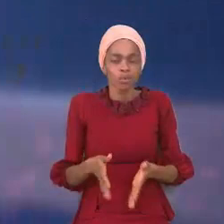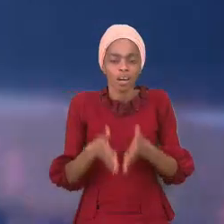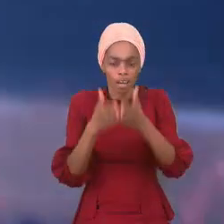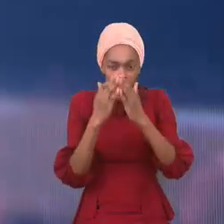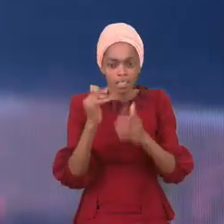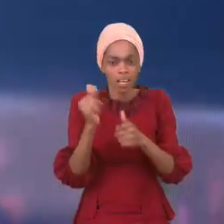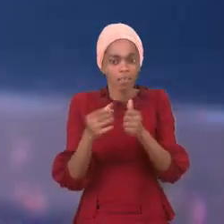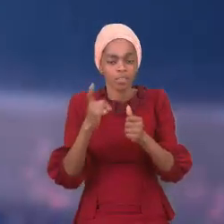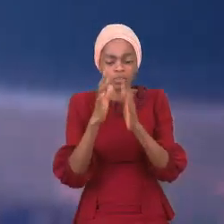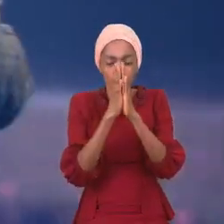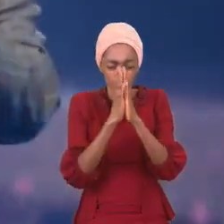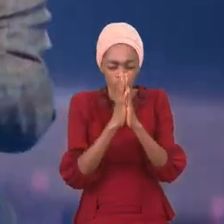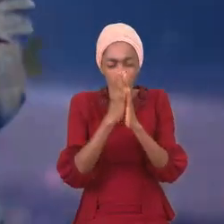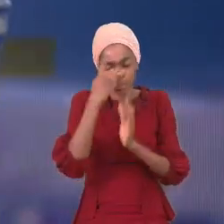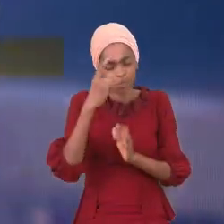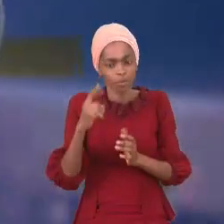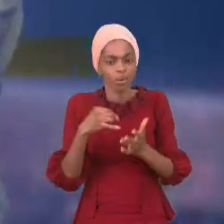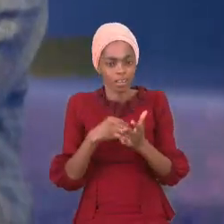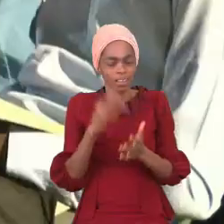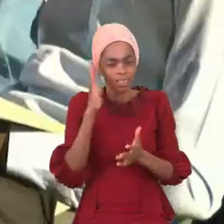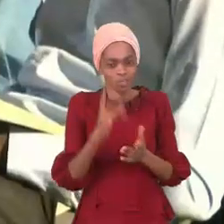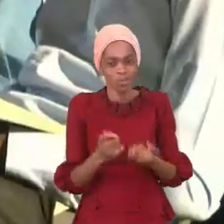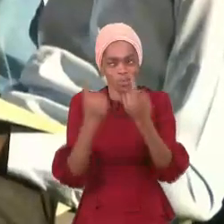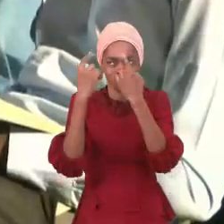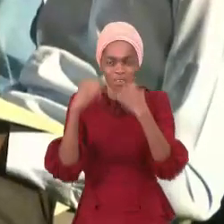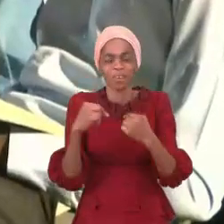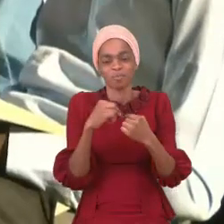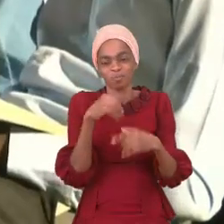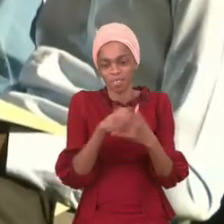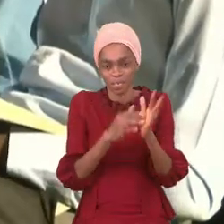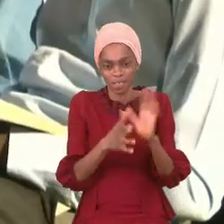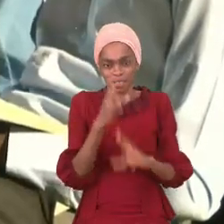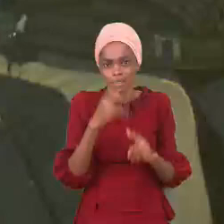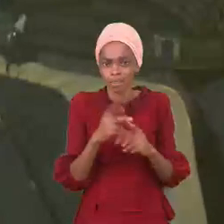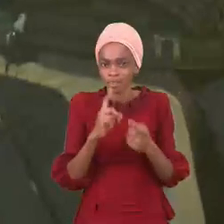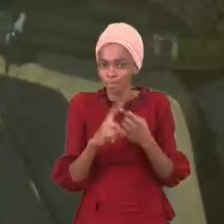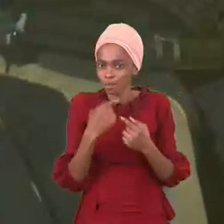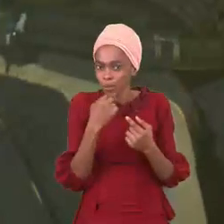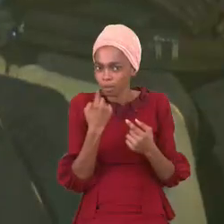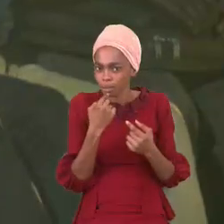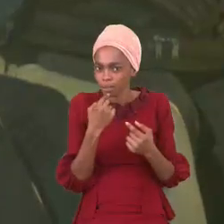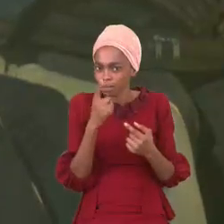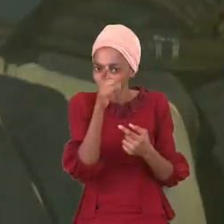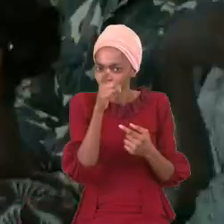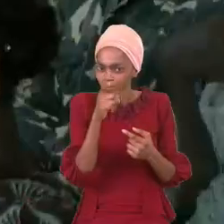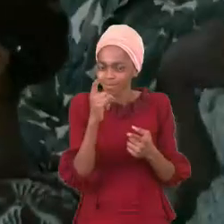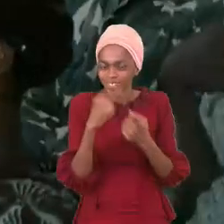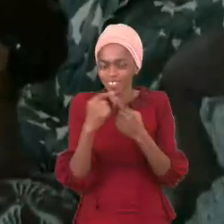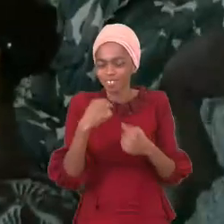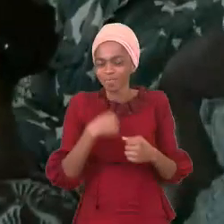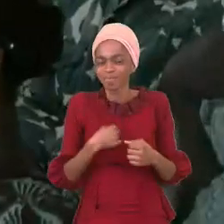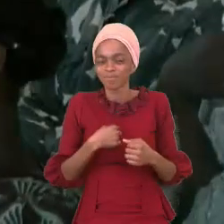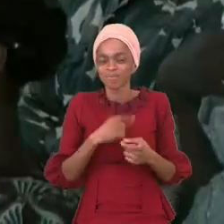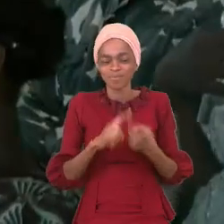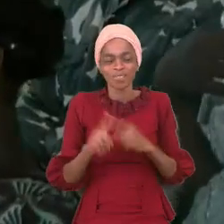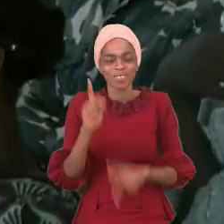you are praying for, it will come. To you. To me. To the